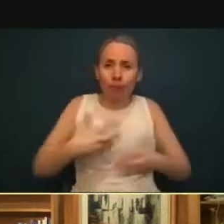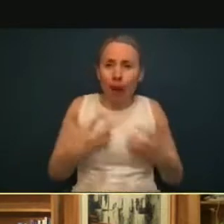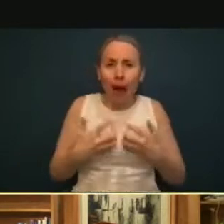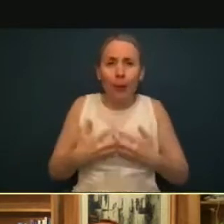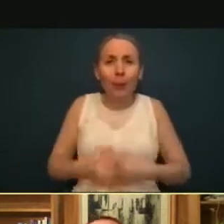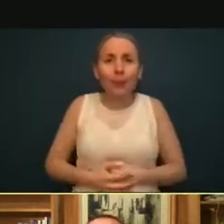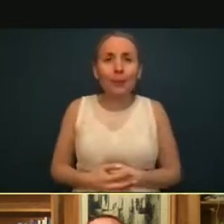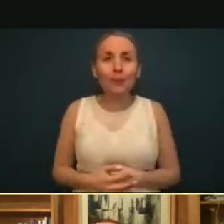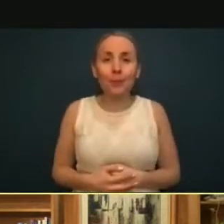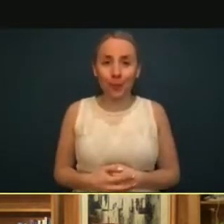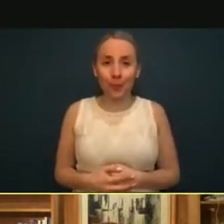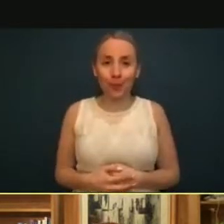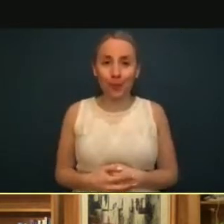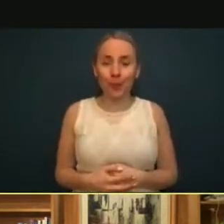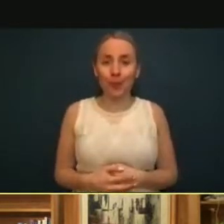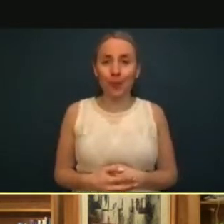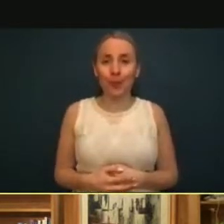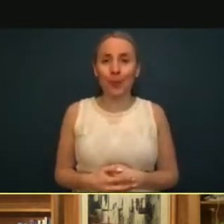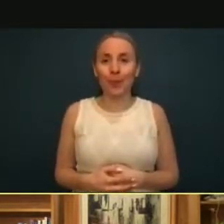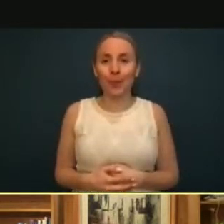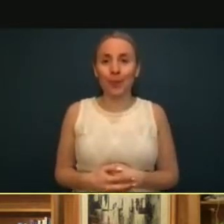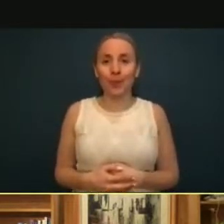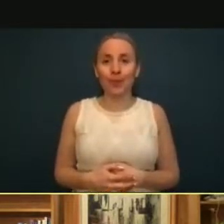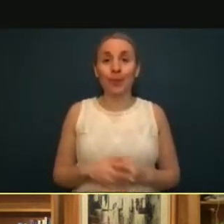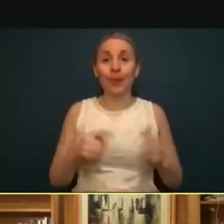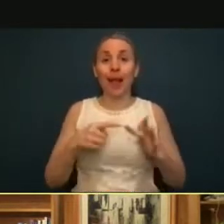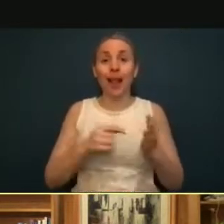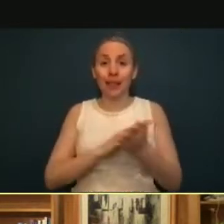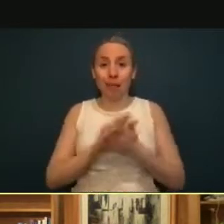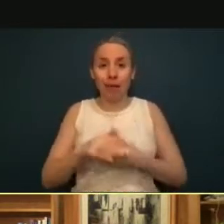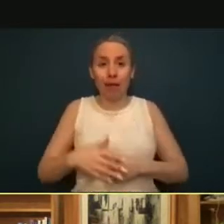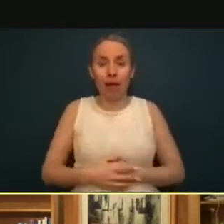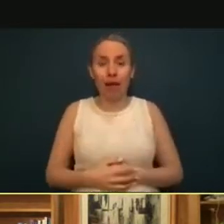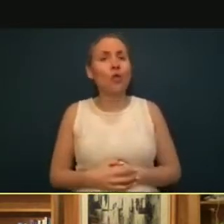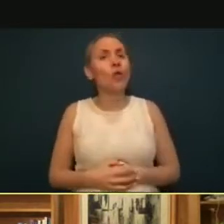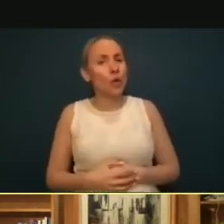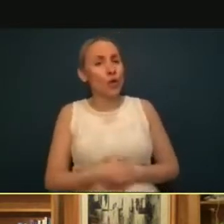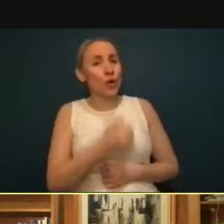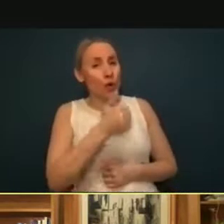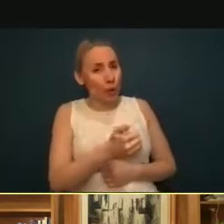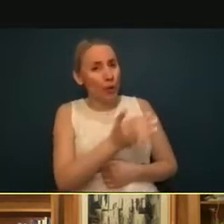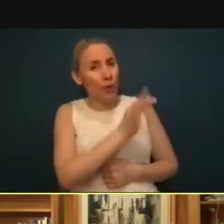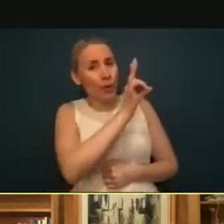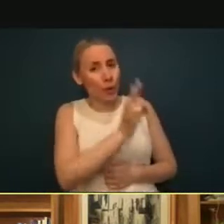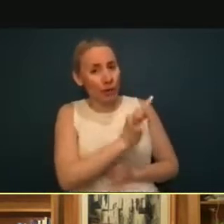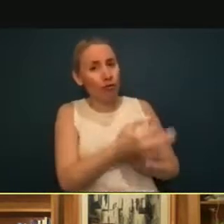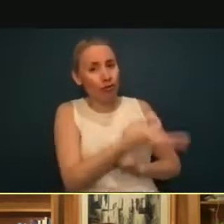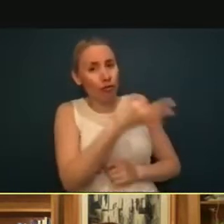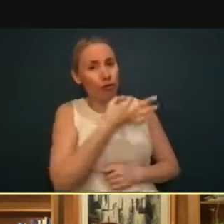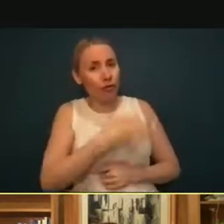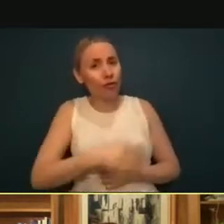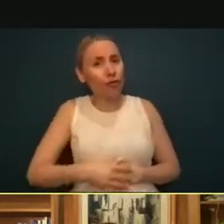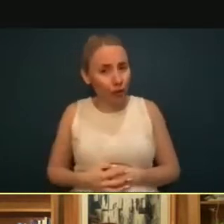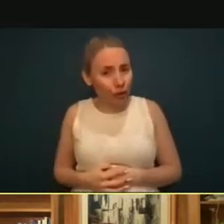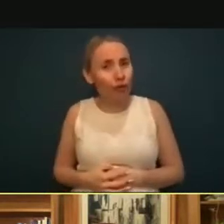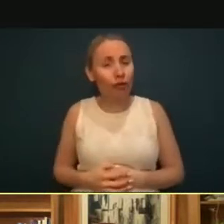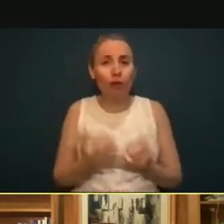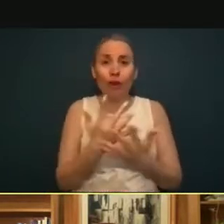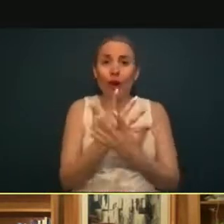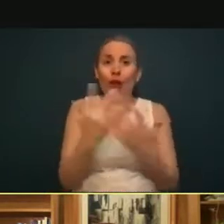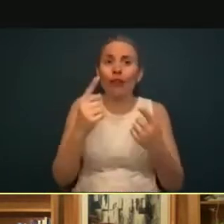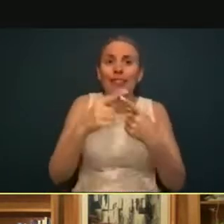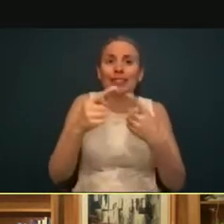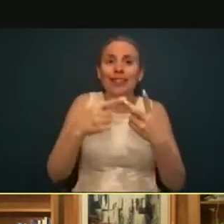Yeah, I mean, that's it. I'm glad you're asking that question. I think there's so many different ways, and they're quite easy ways that we